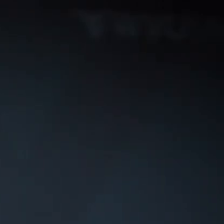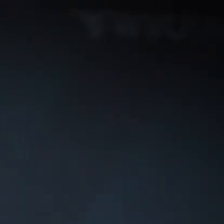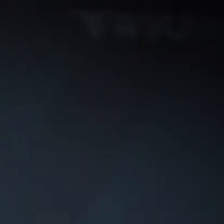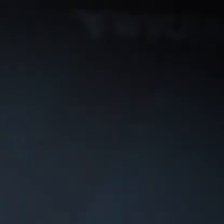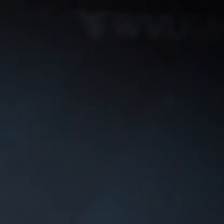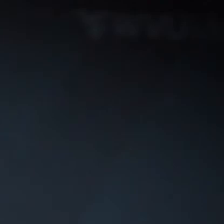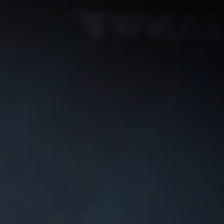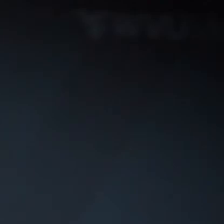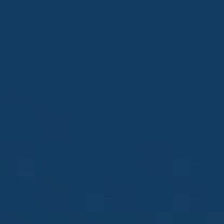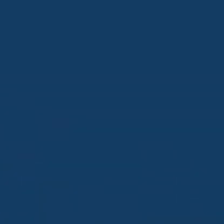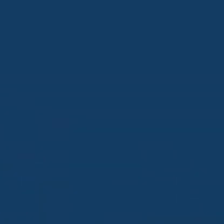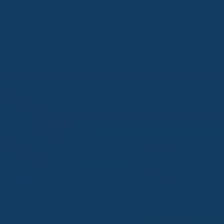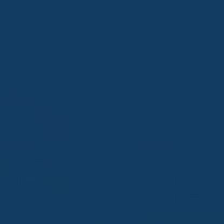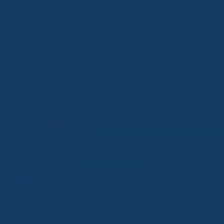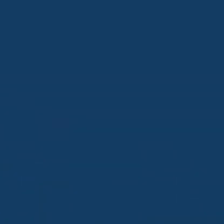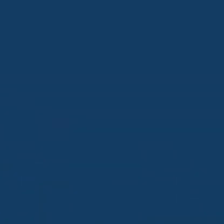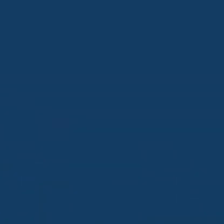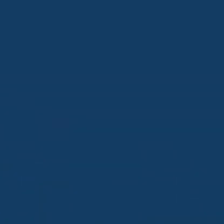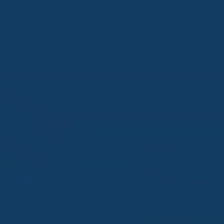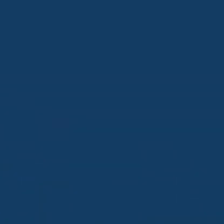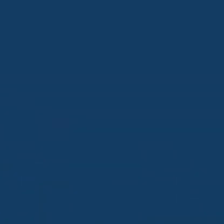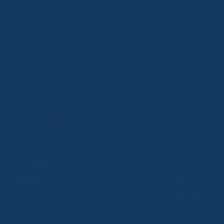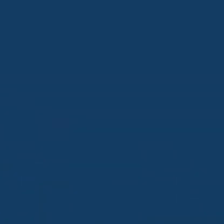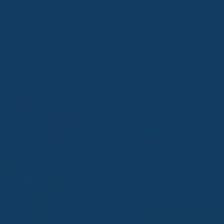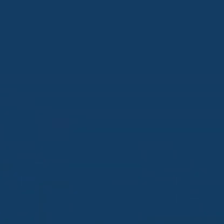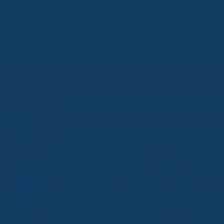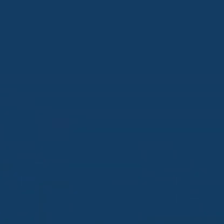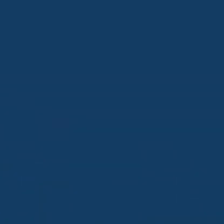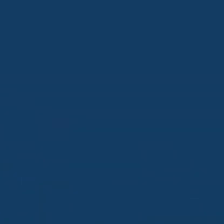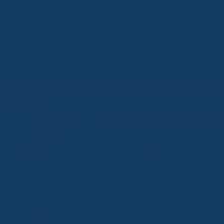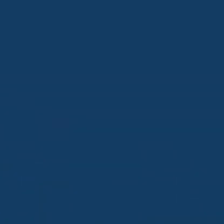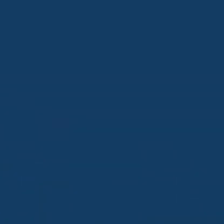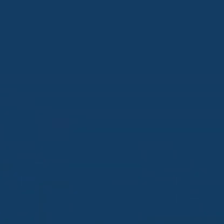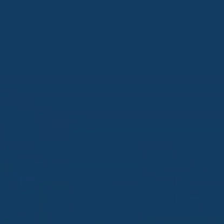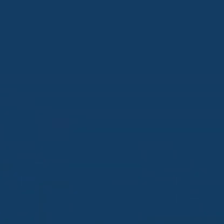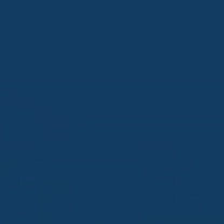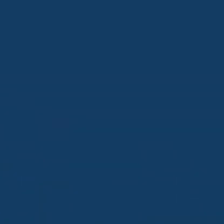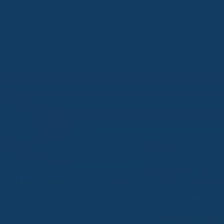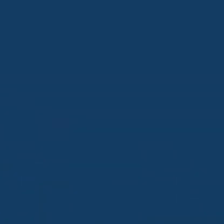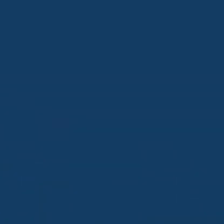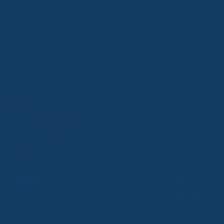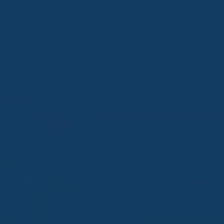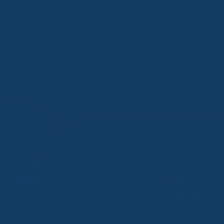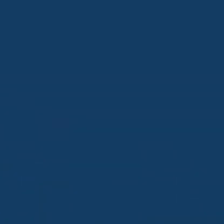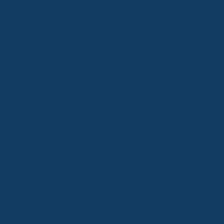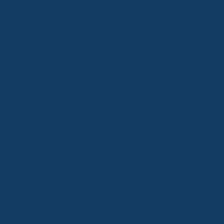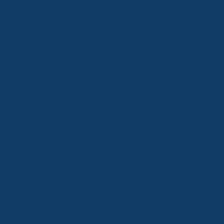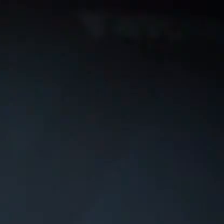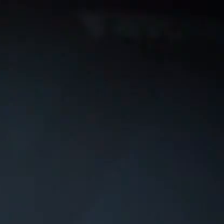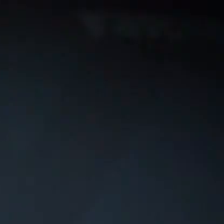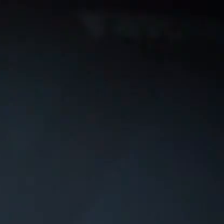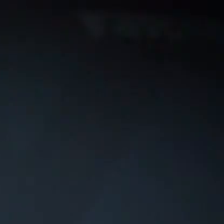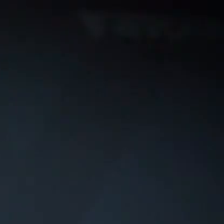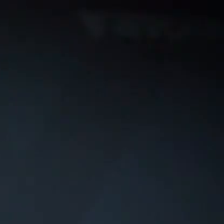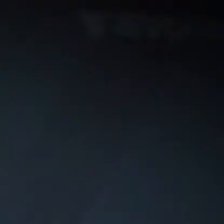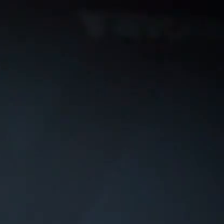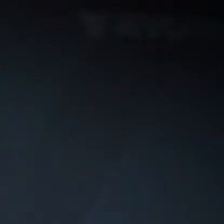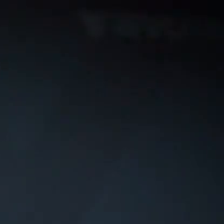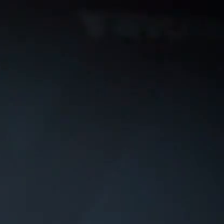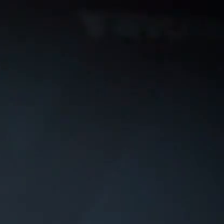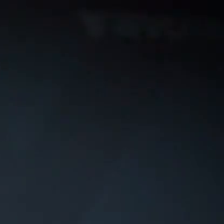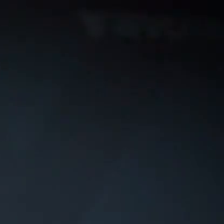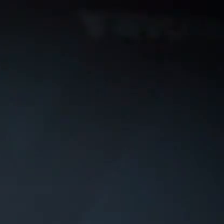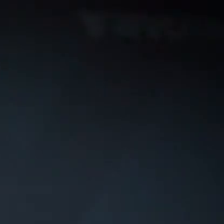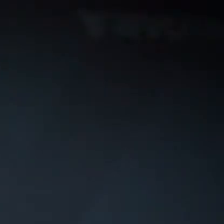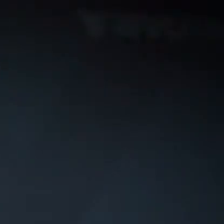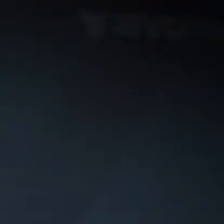of adults and children in my career. My patients sometimes ask me if the COVID vaccines are safe. My answer is